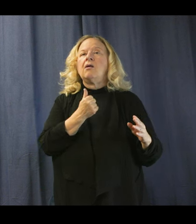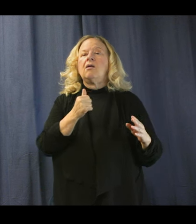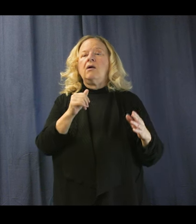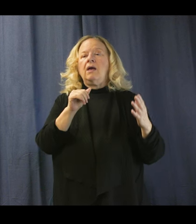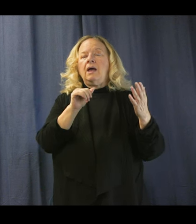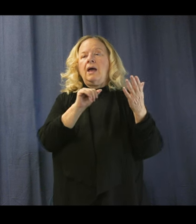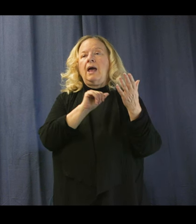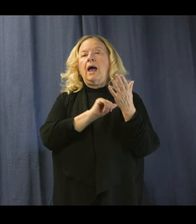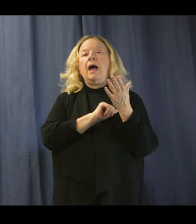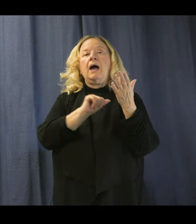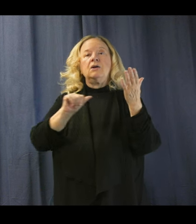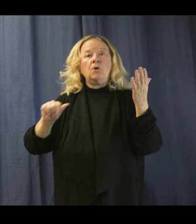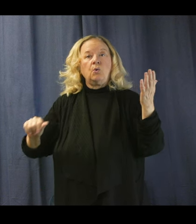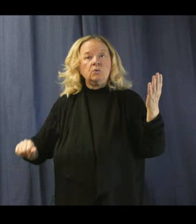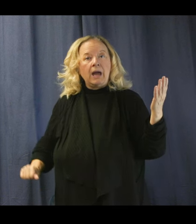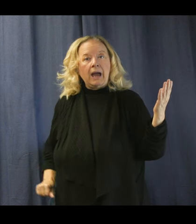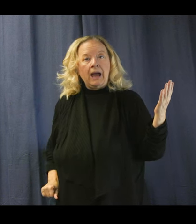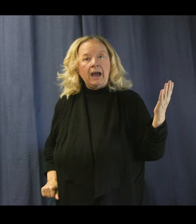Yisrael,